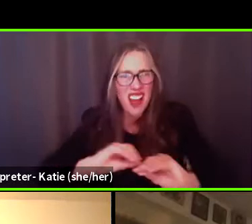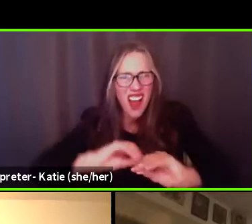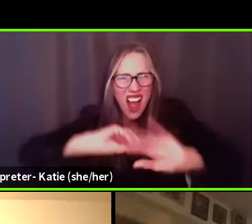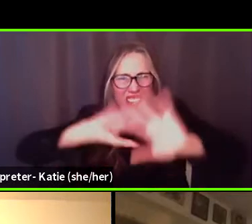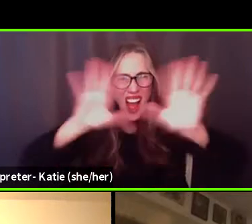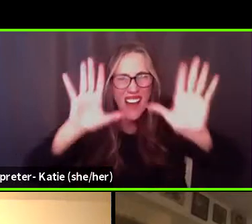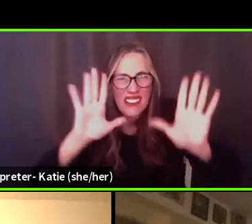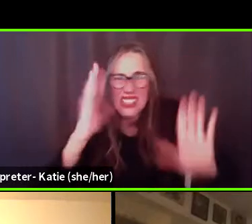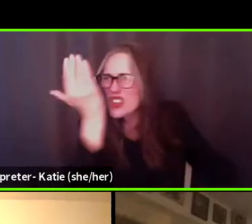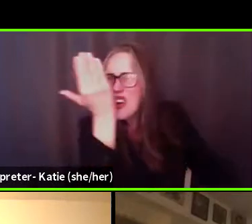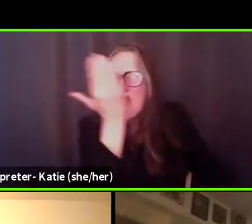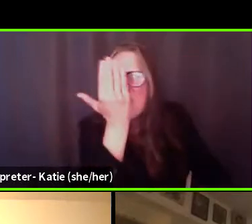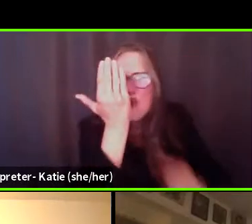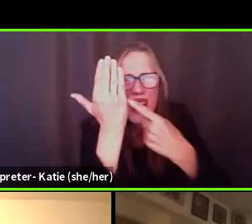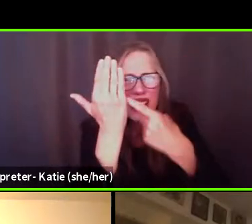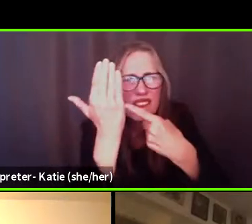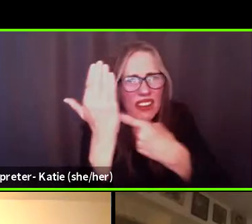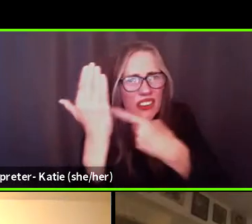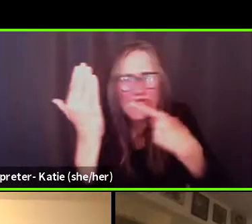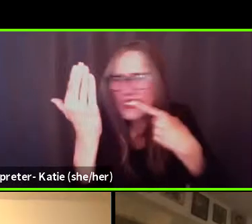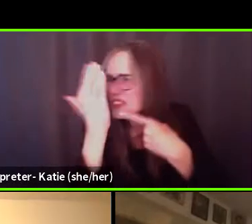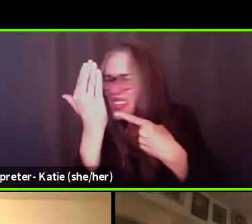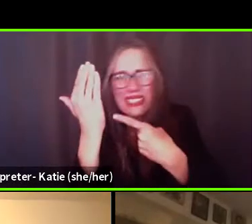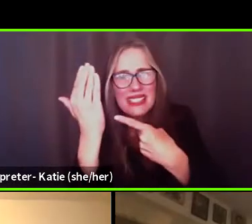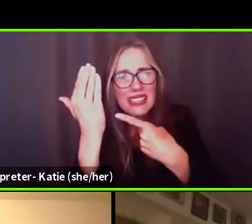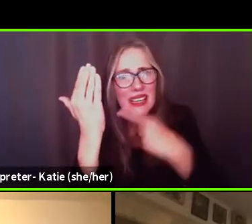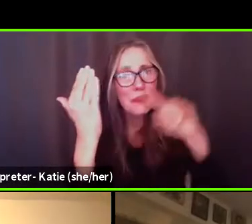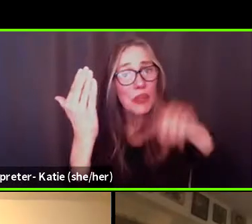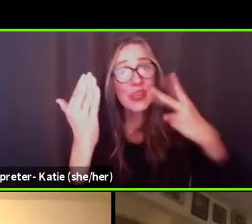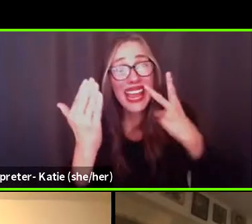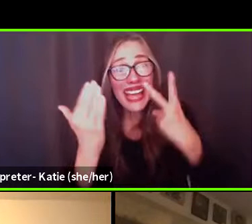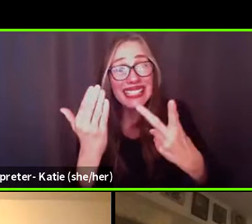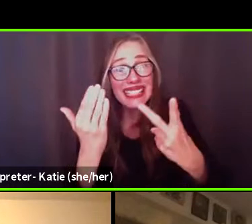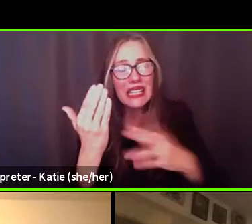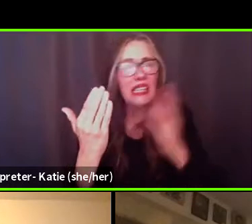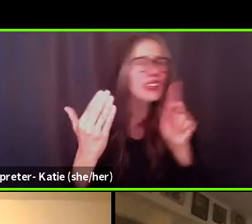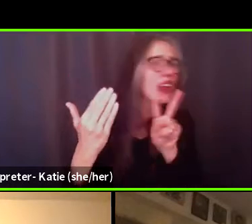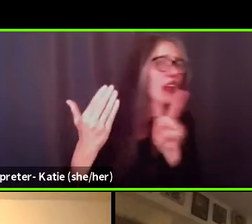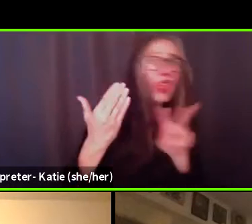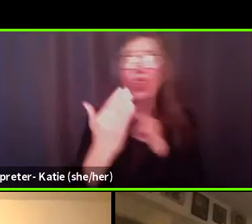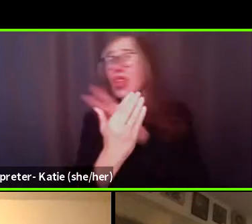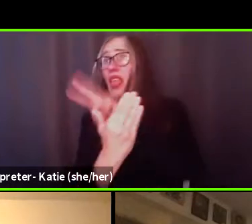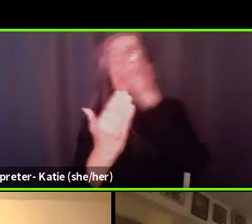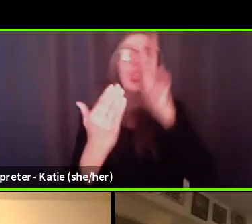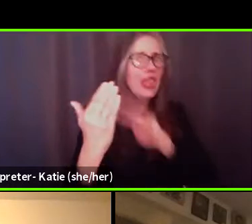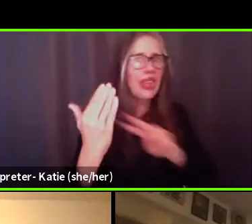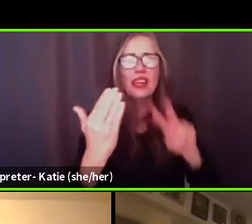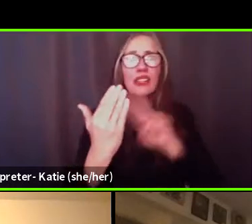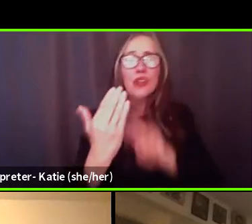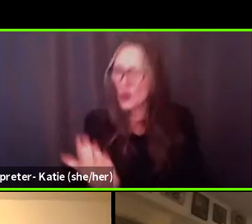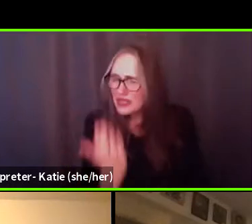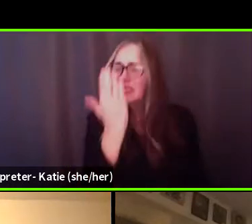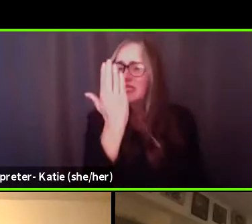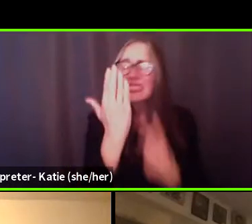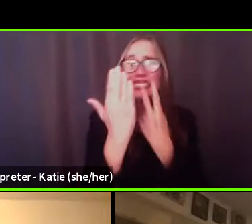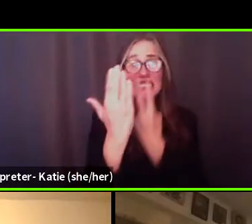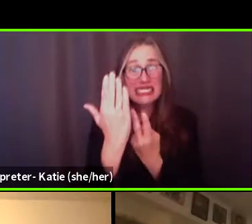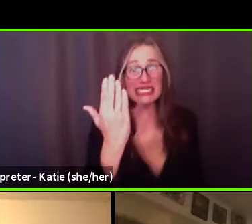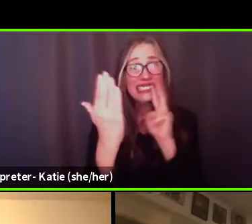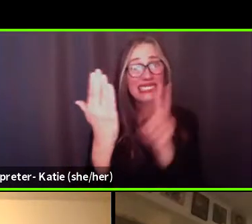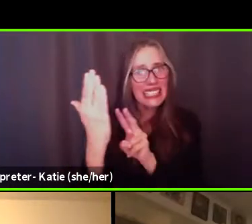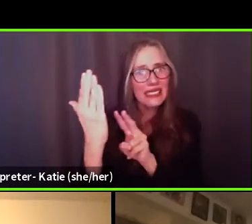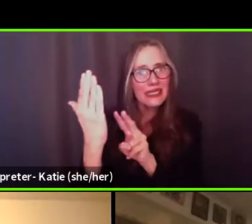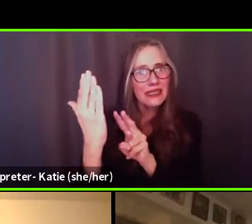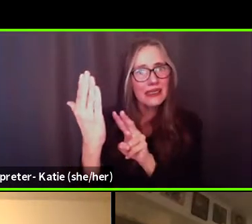eugenic sort of effort to prevent us from seeing what is actually there for us to see in the second panel there was additional